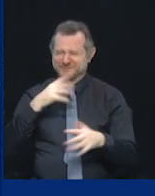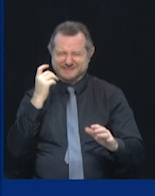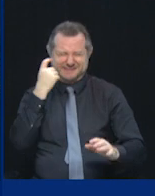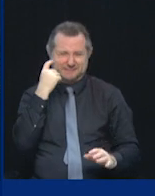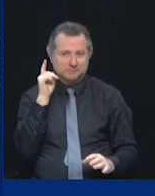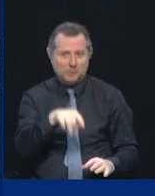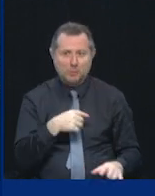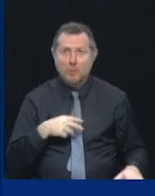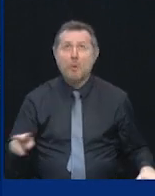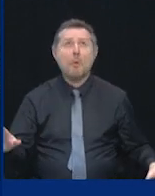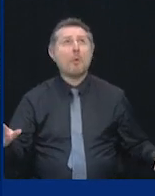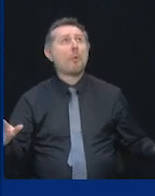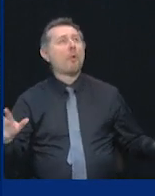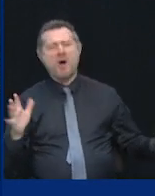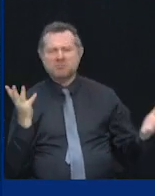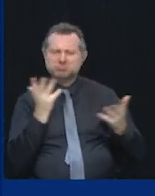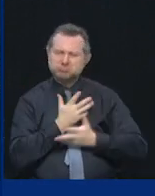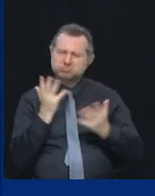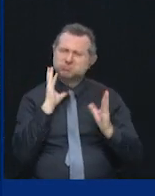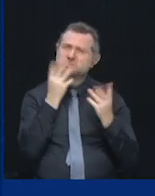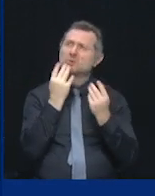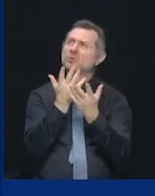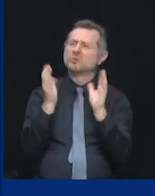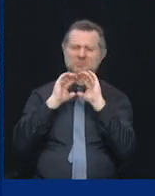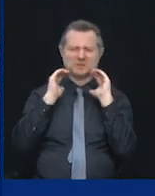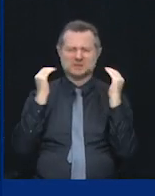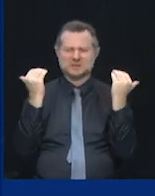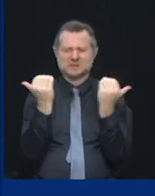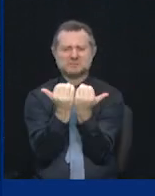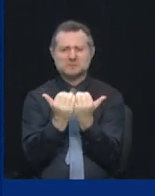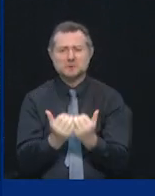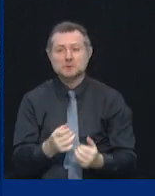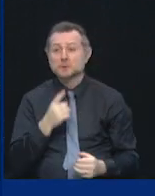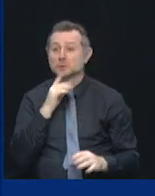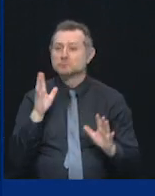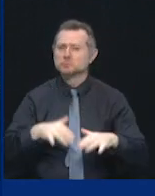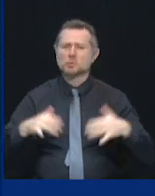to be amazing, really an amazing arena.